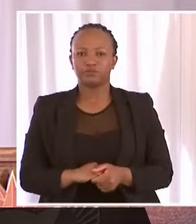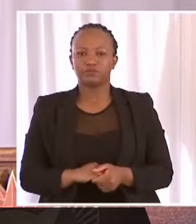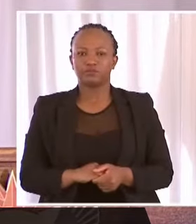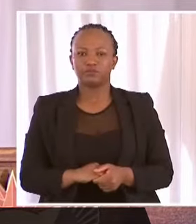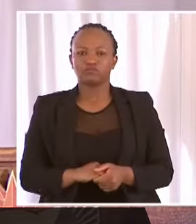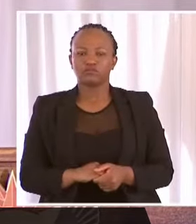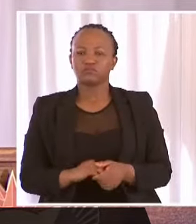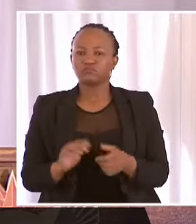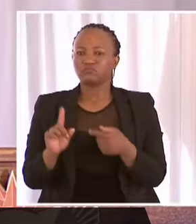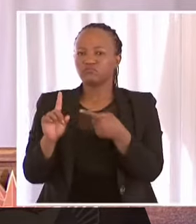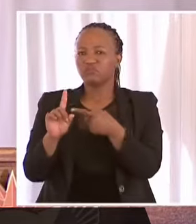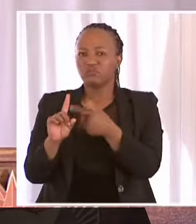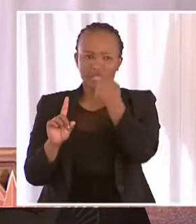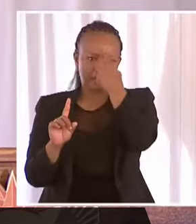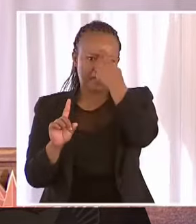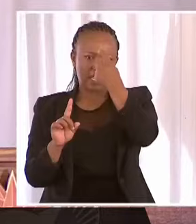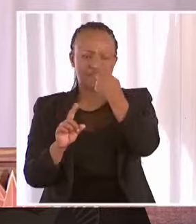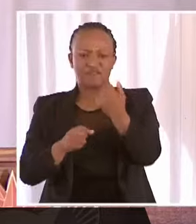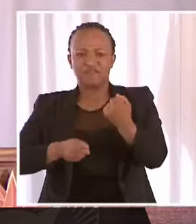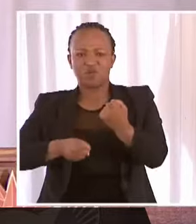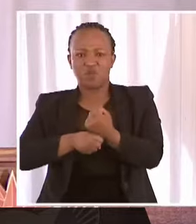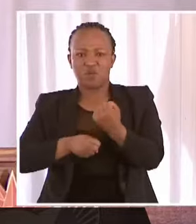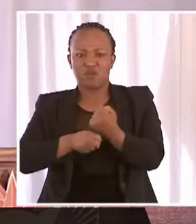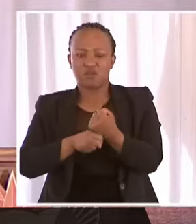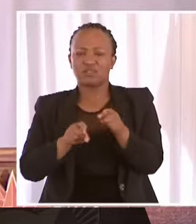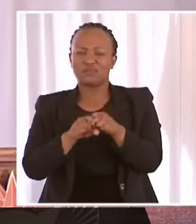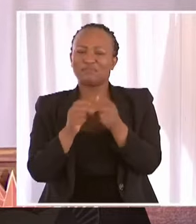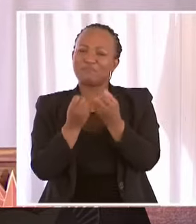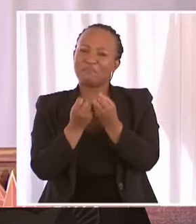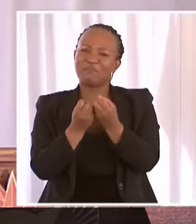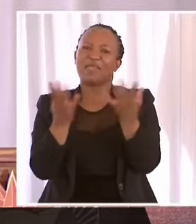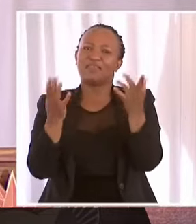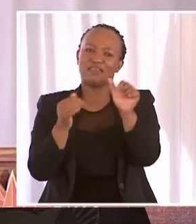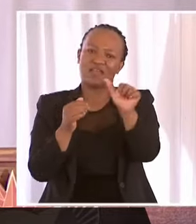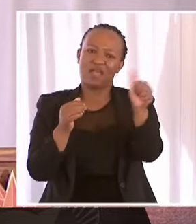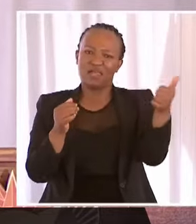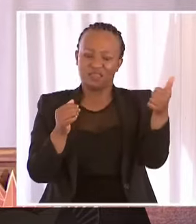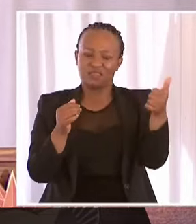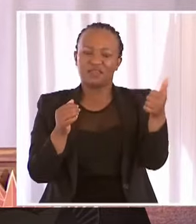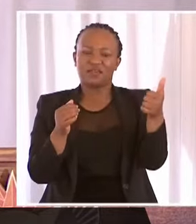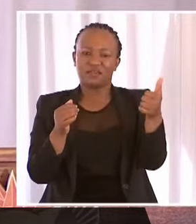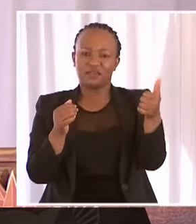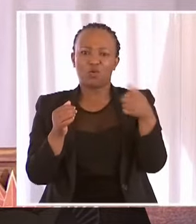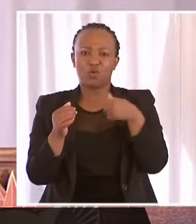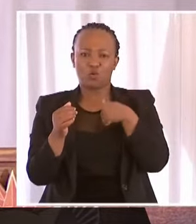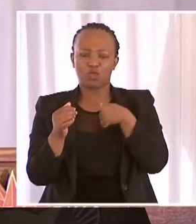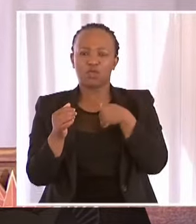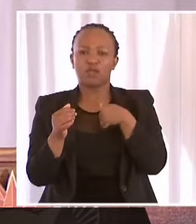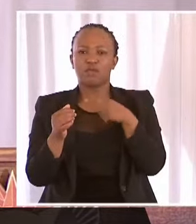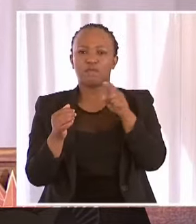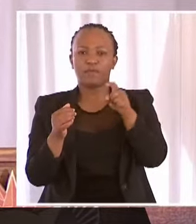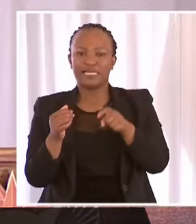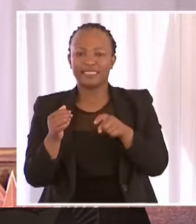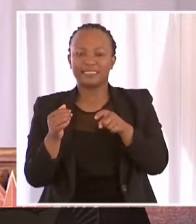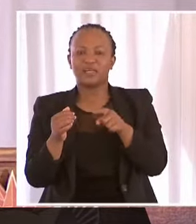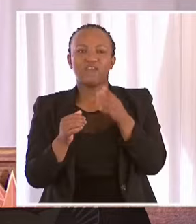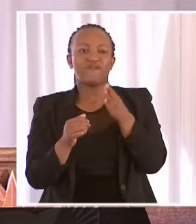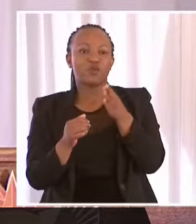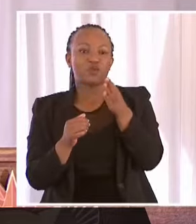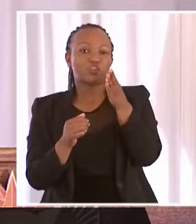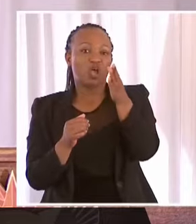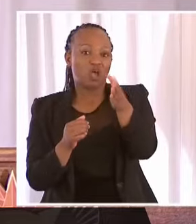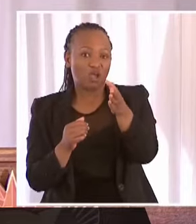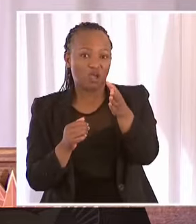that through his contribution and many others, we should bequeath to future